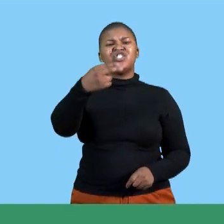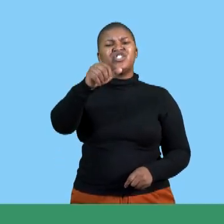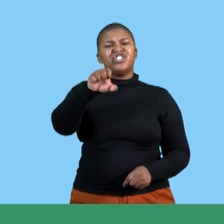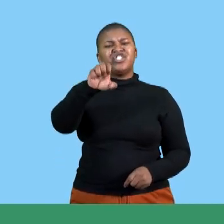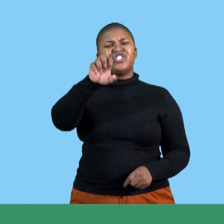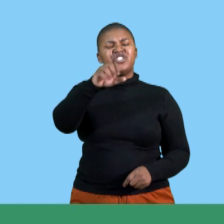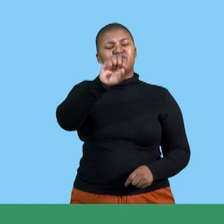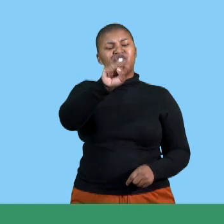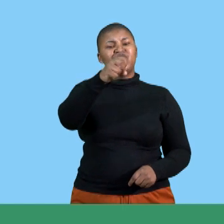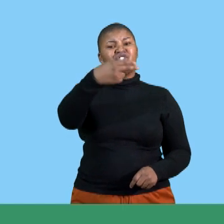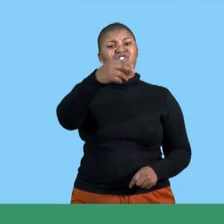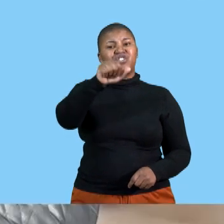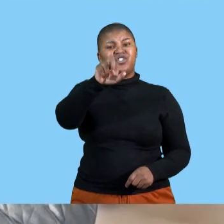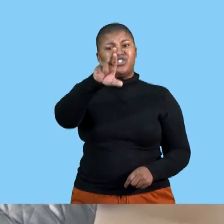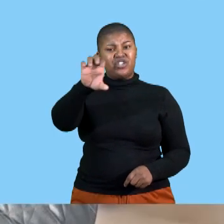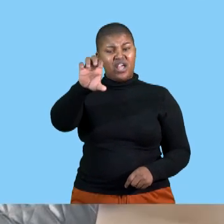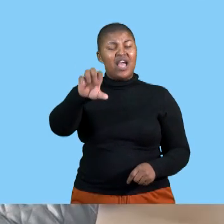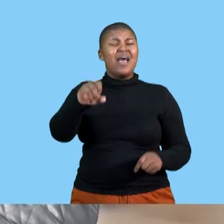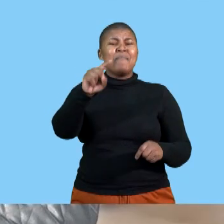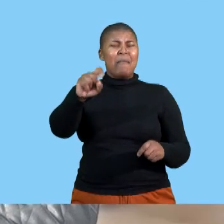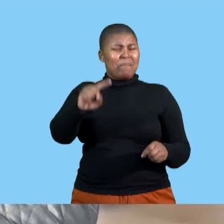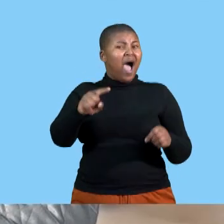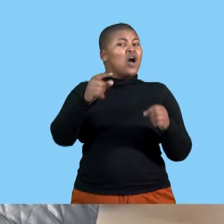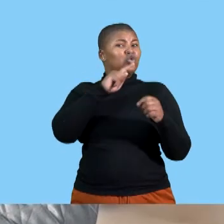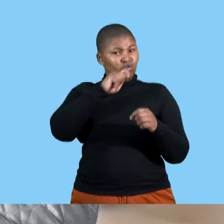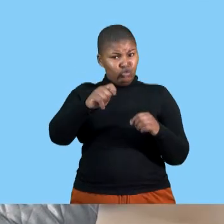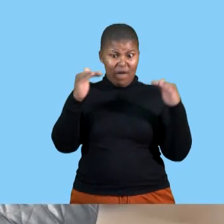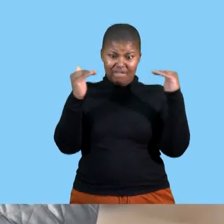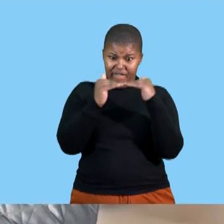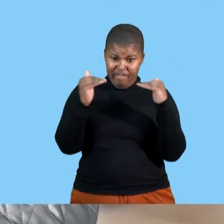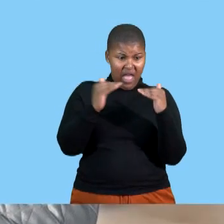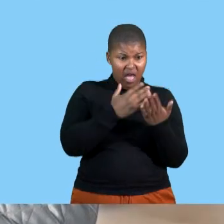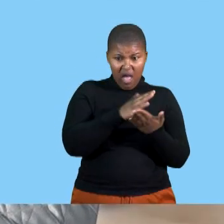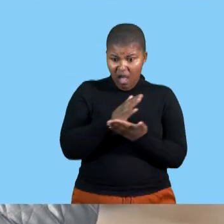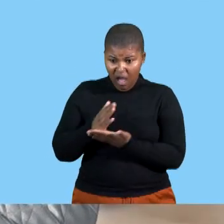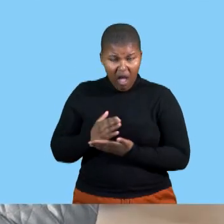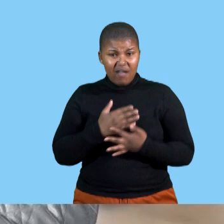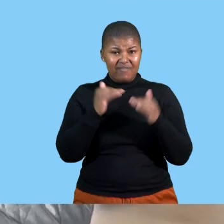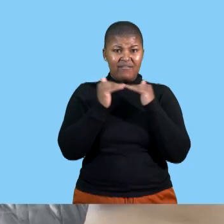meaning when you want to transfer your shares, every member of the cooperative